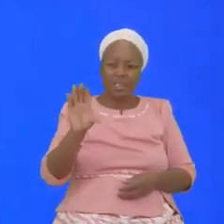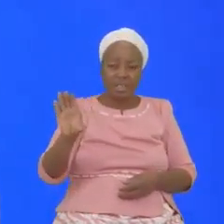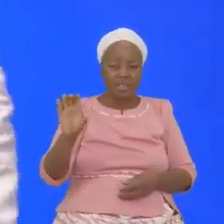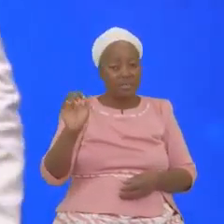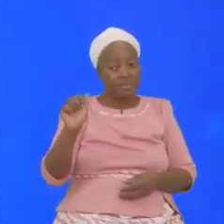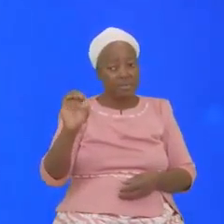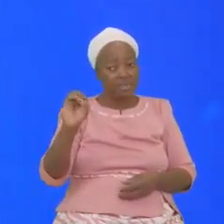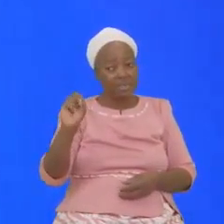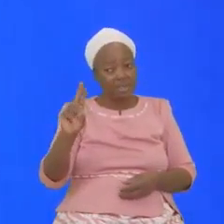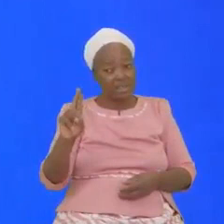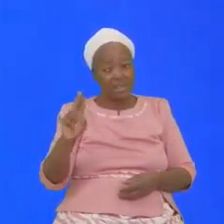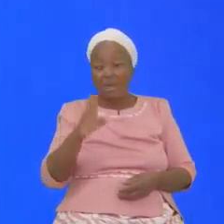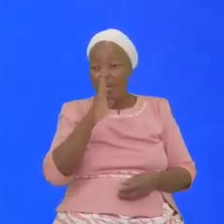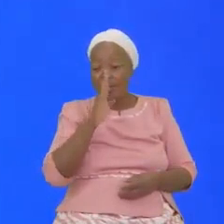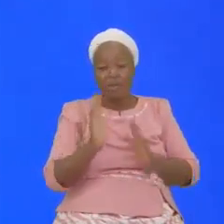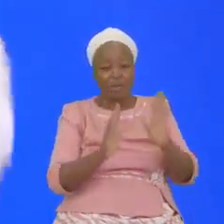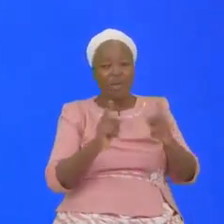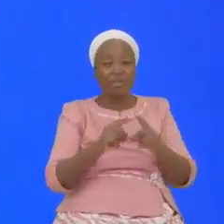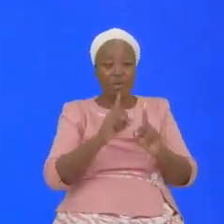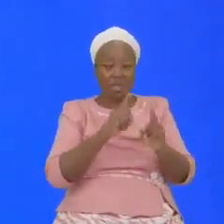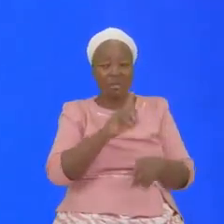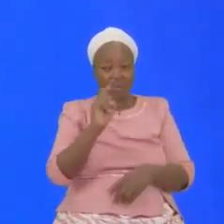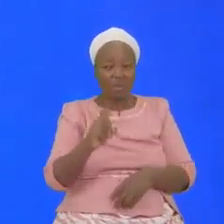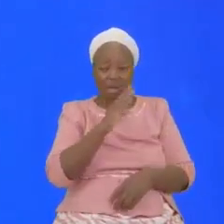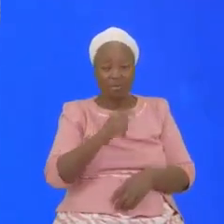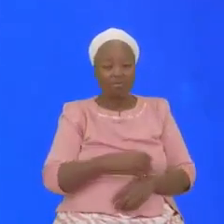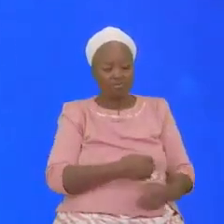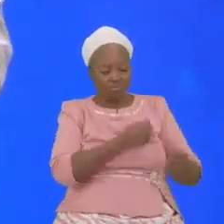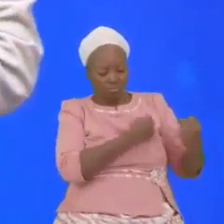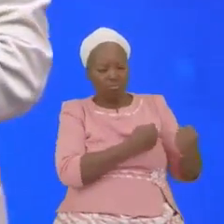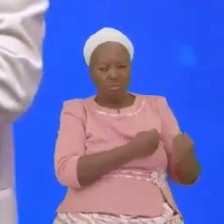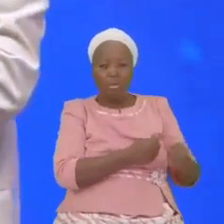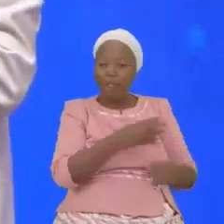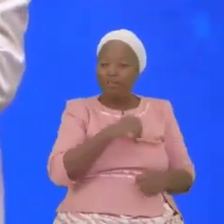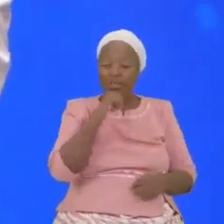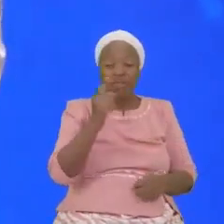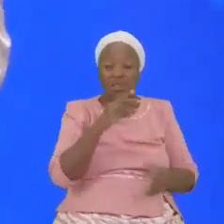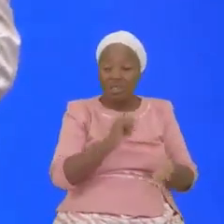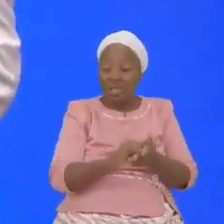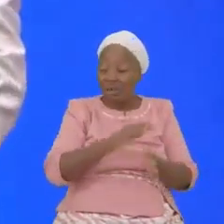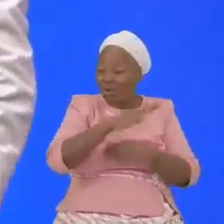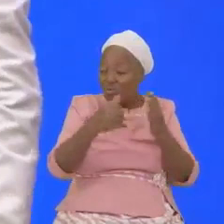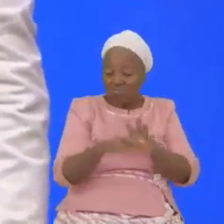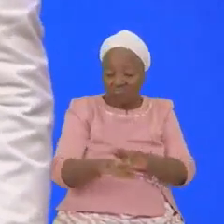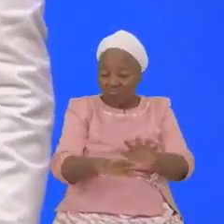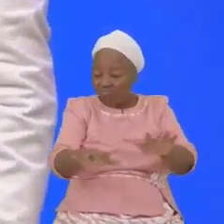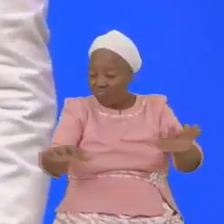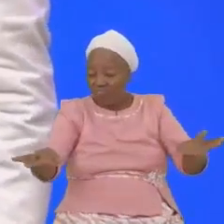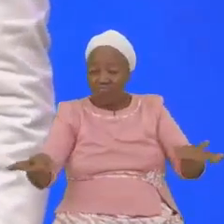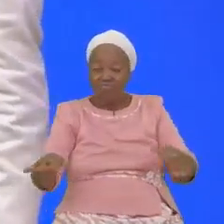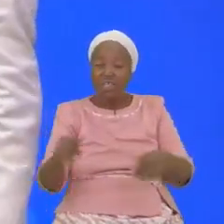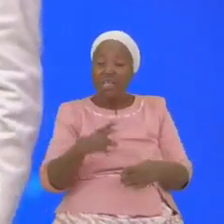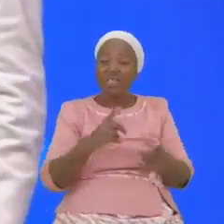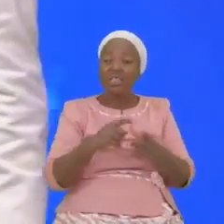answer questions and be bold. And not only that, all these people, they don't know how to